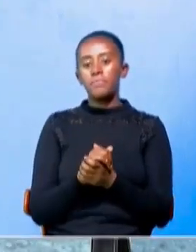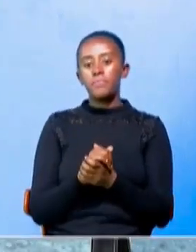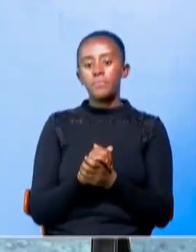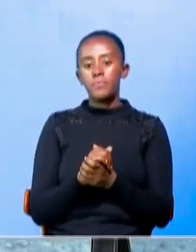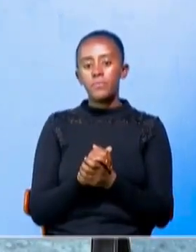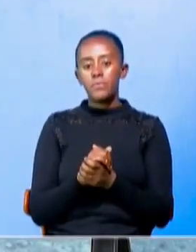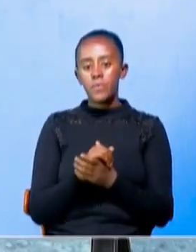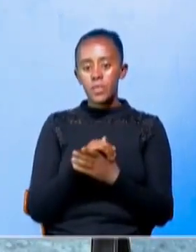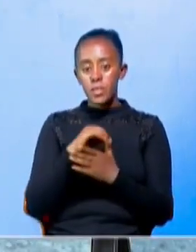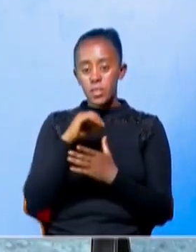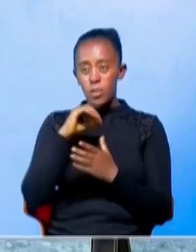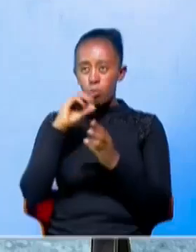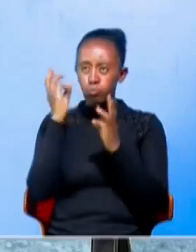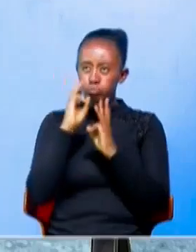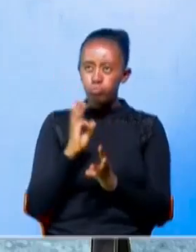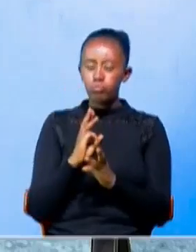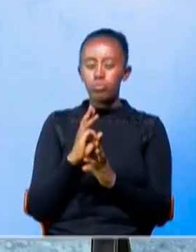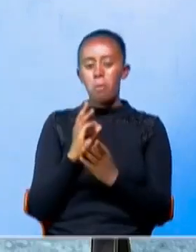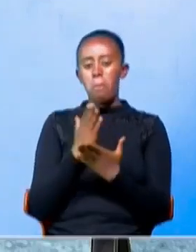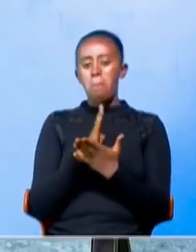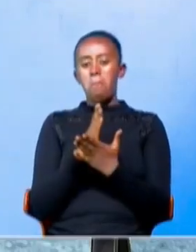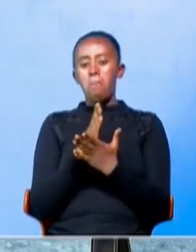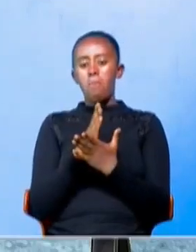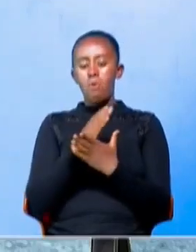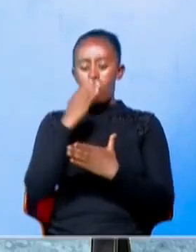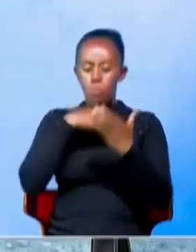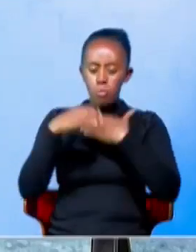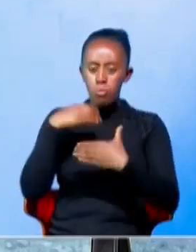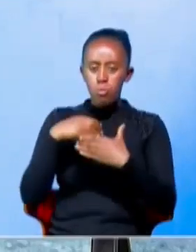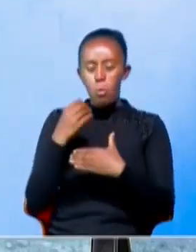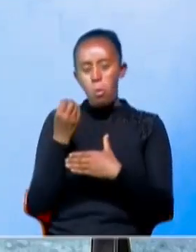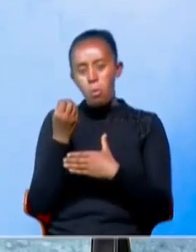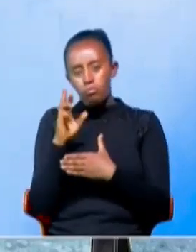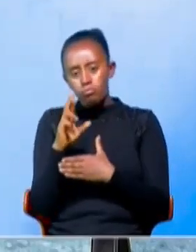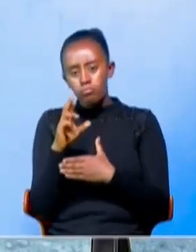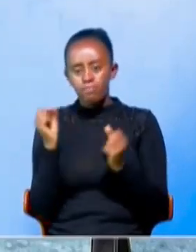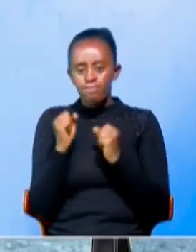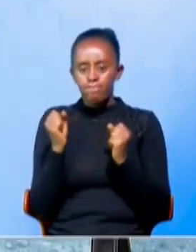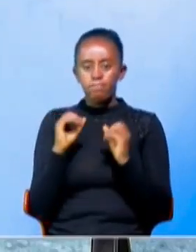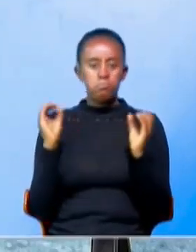The weather is mild. It's not hot or cold.